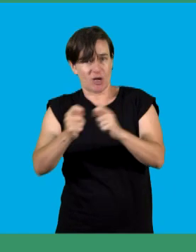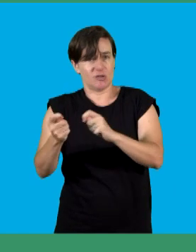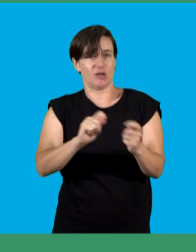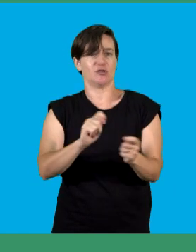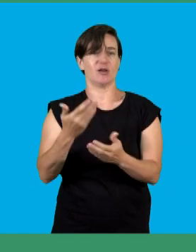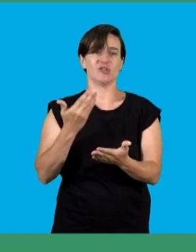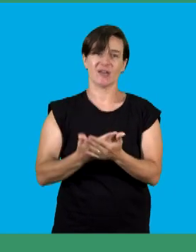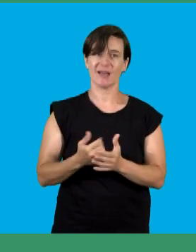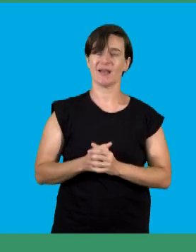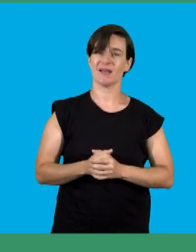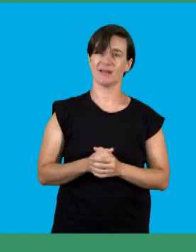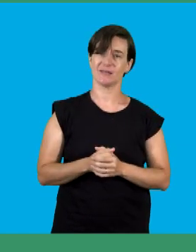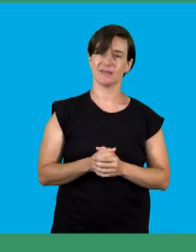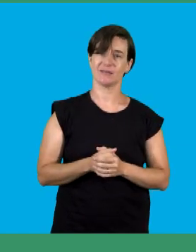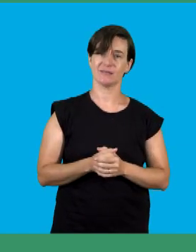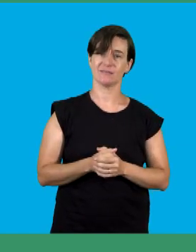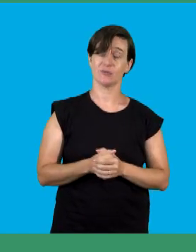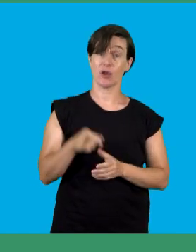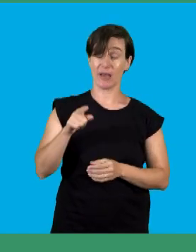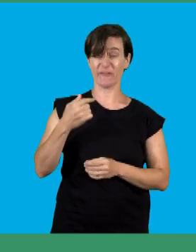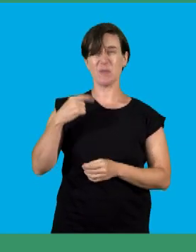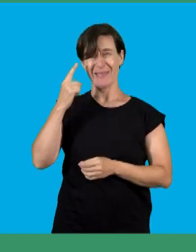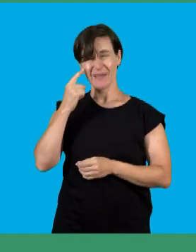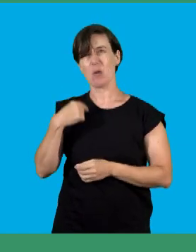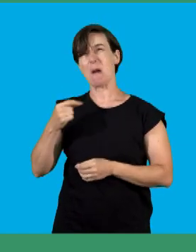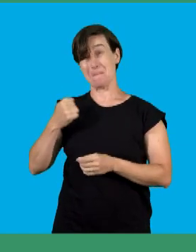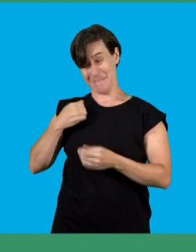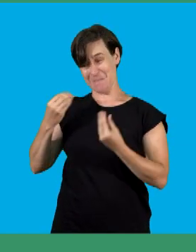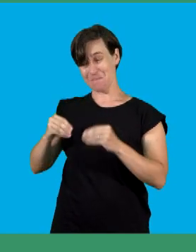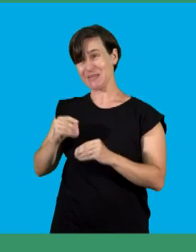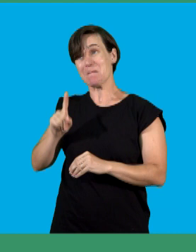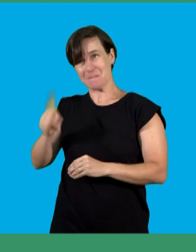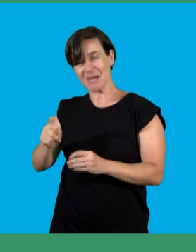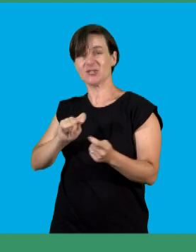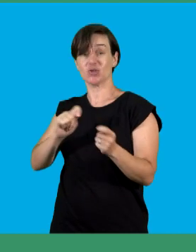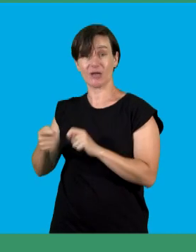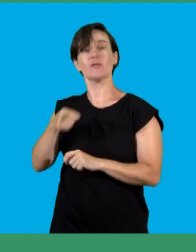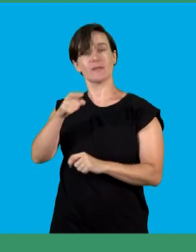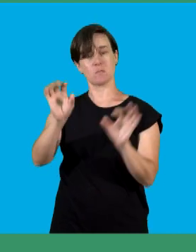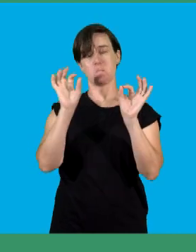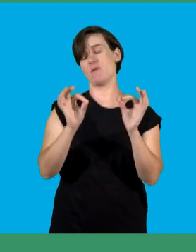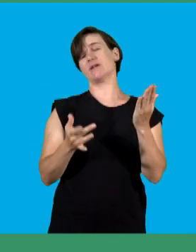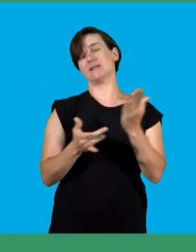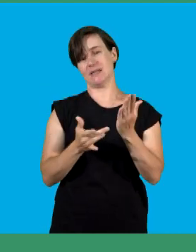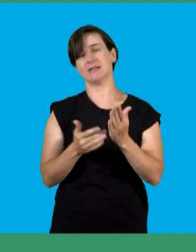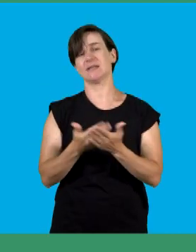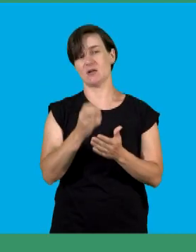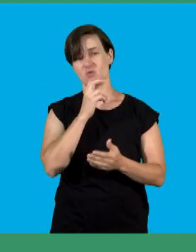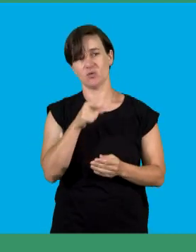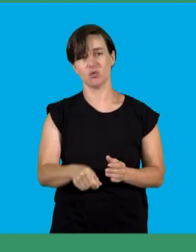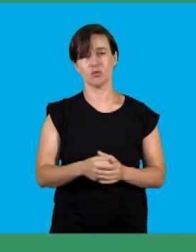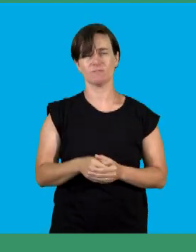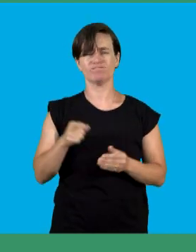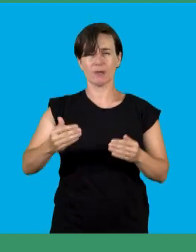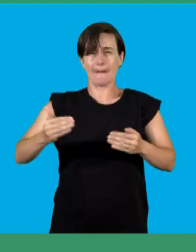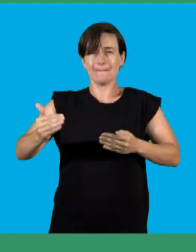we want change in the business, this is the perfect technique to use to solve the problem. So management is a